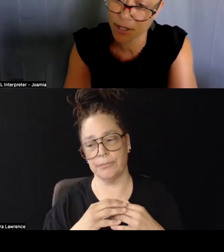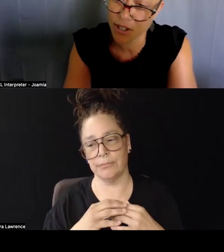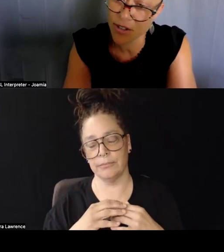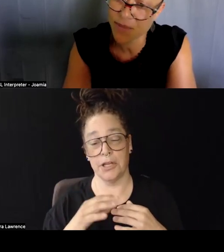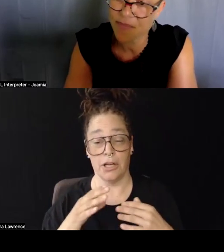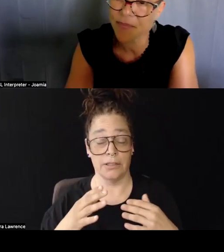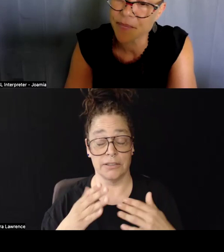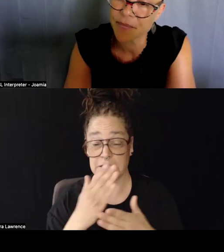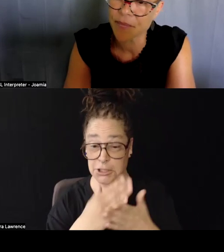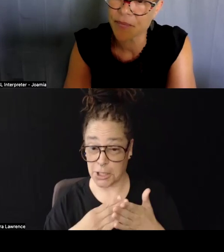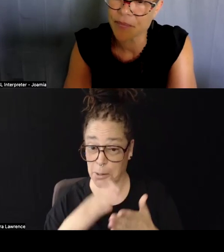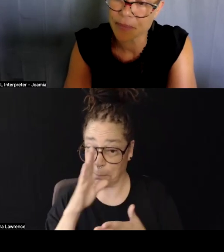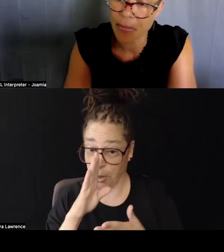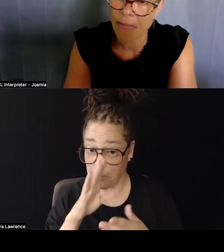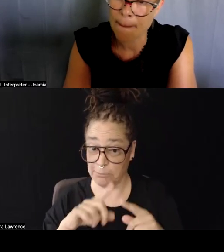of Barbie dolls.